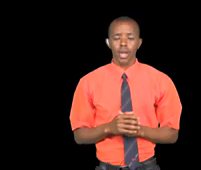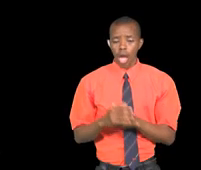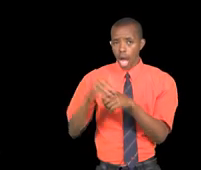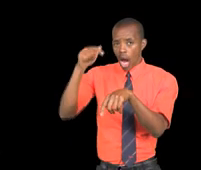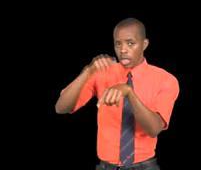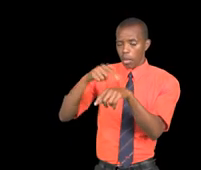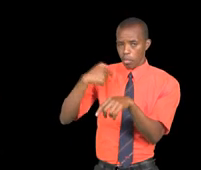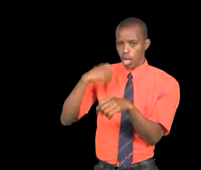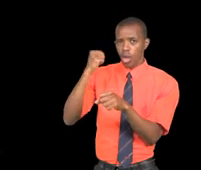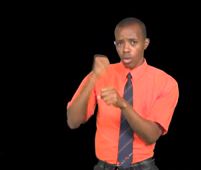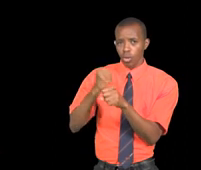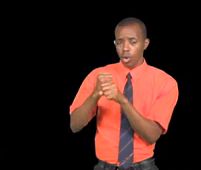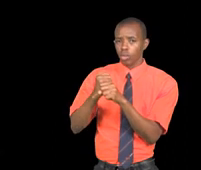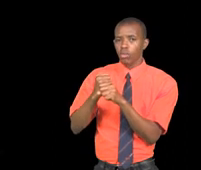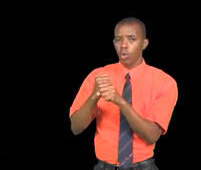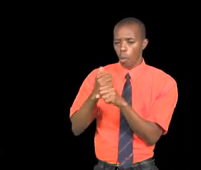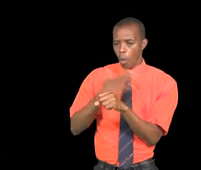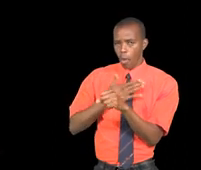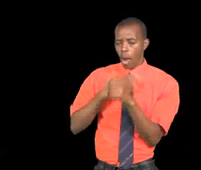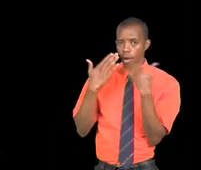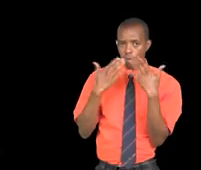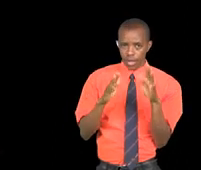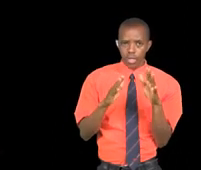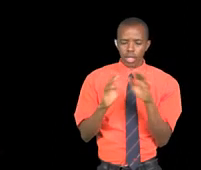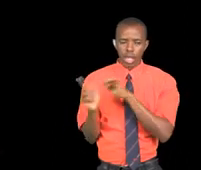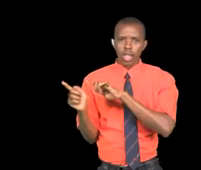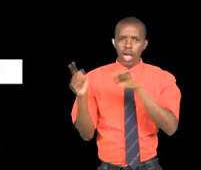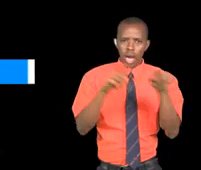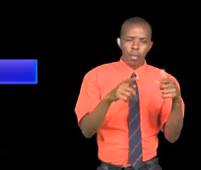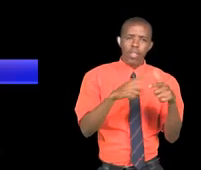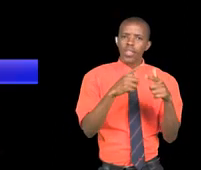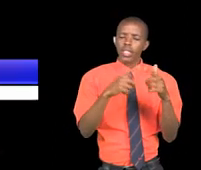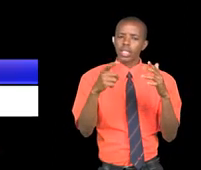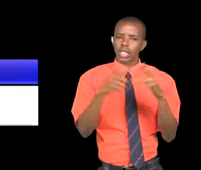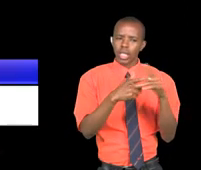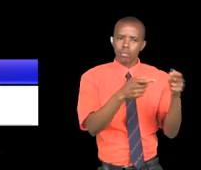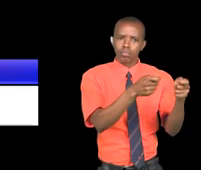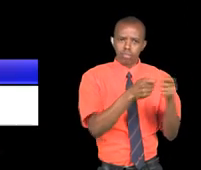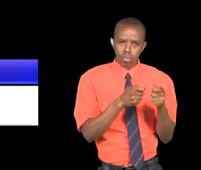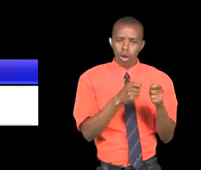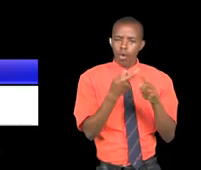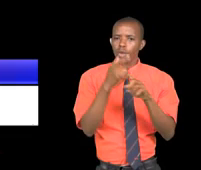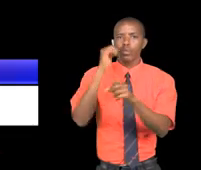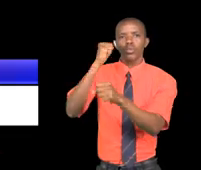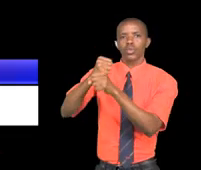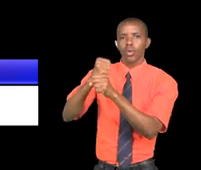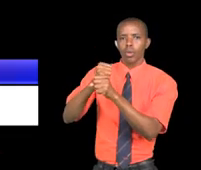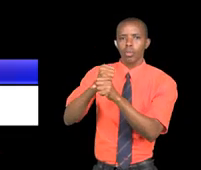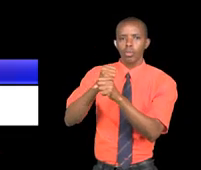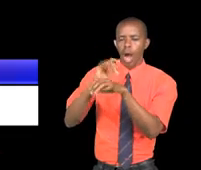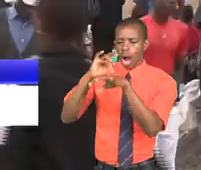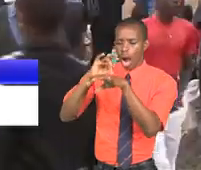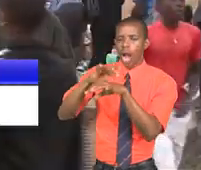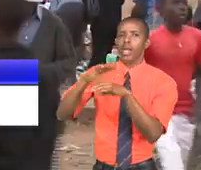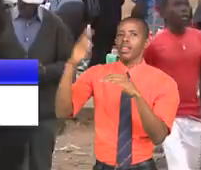nimeshamaliza homework, anakuja anaanza kunifanyia hizo vitu. Anatoka job mapema mbele ya